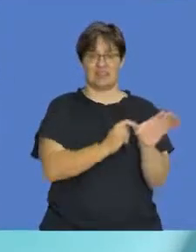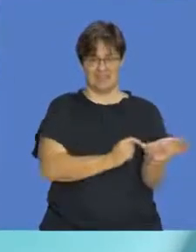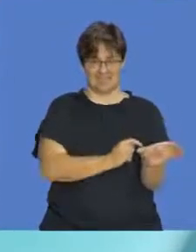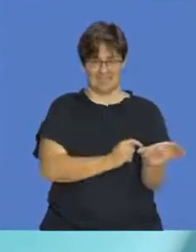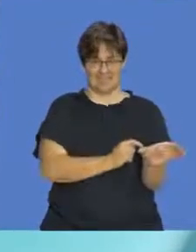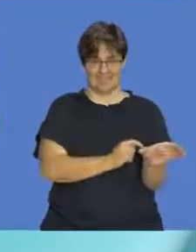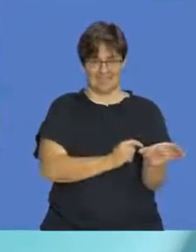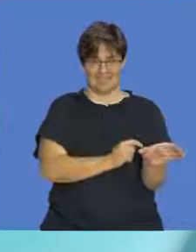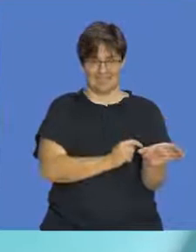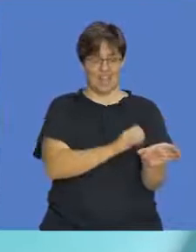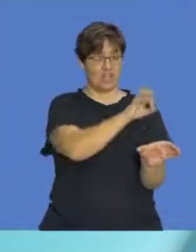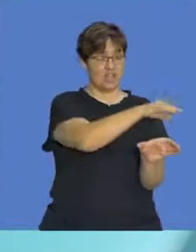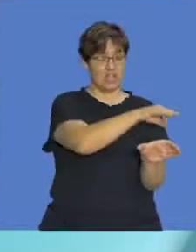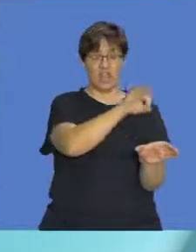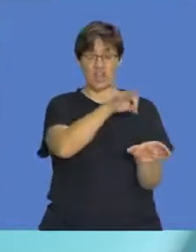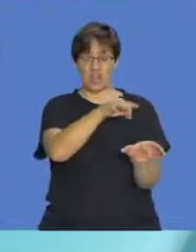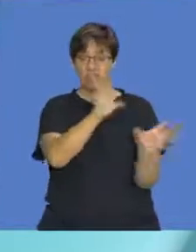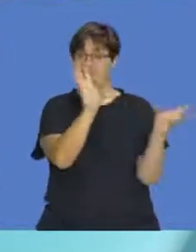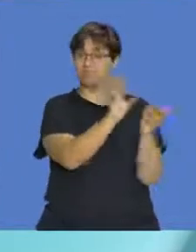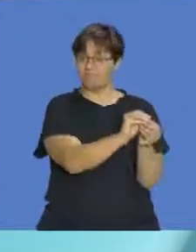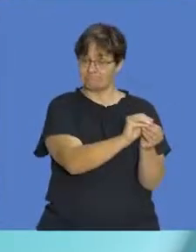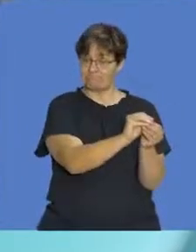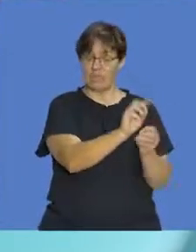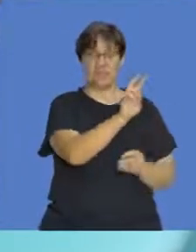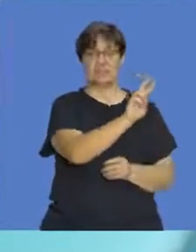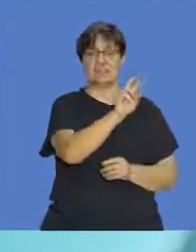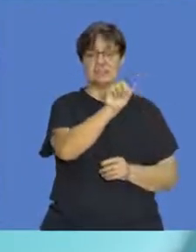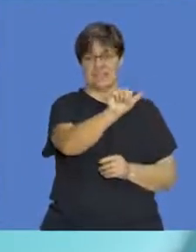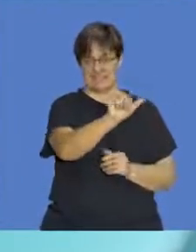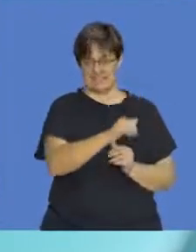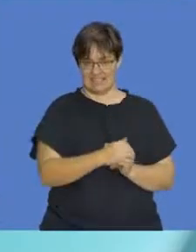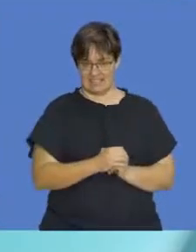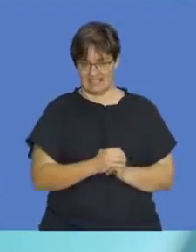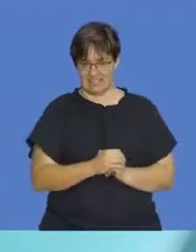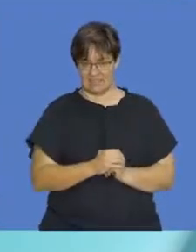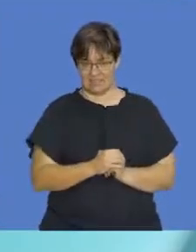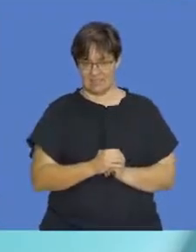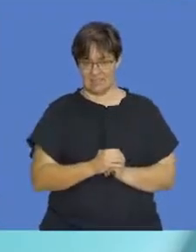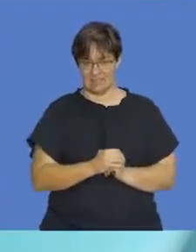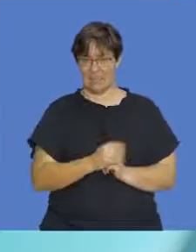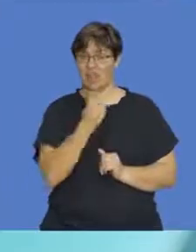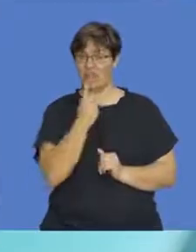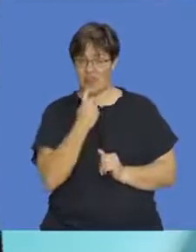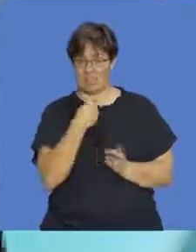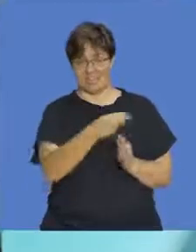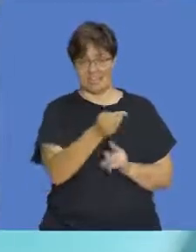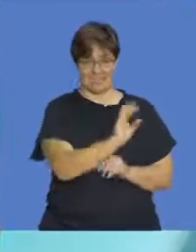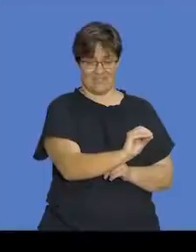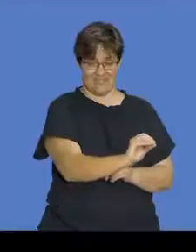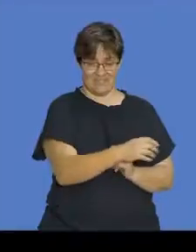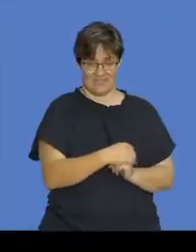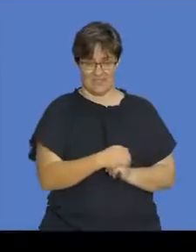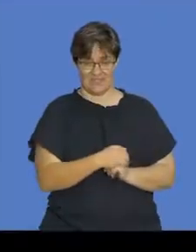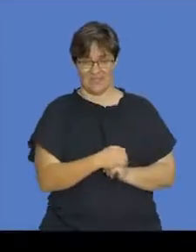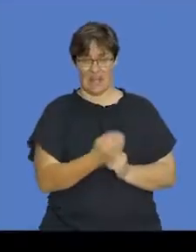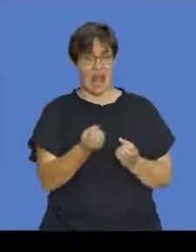So 13 plus 13 tells us that there are a total of 26 red cards. So the number